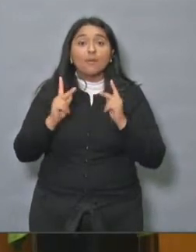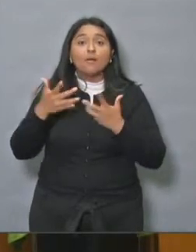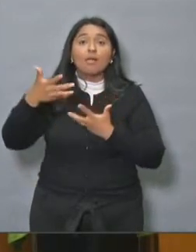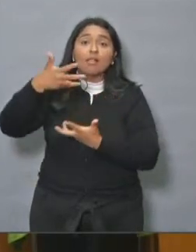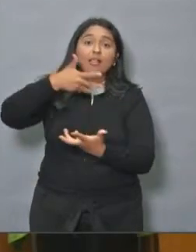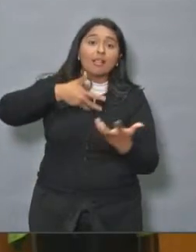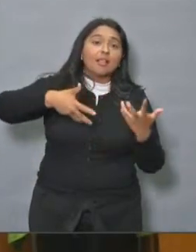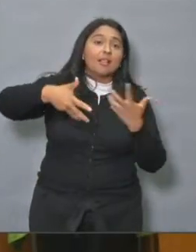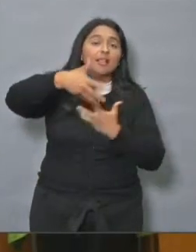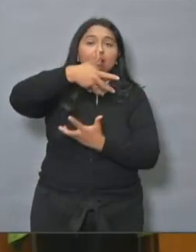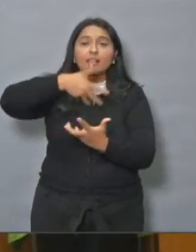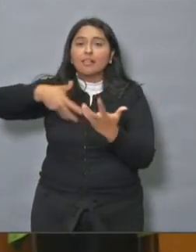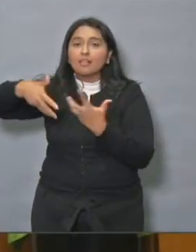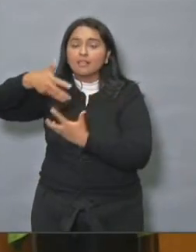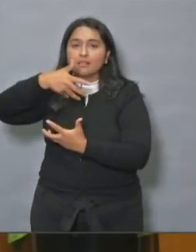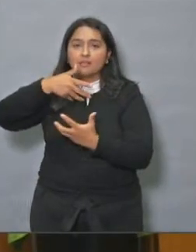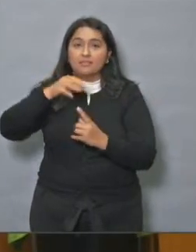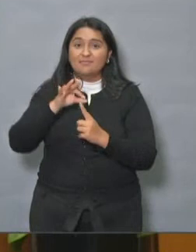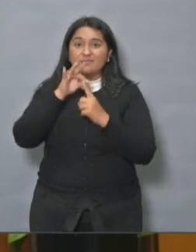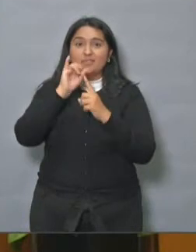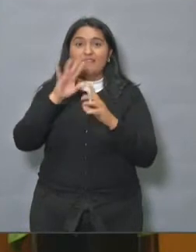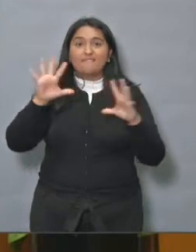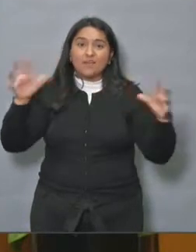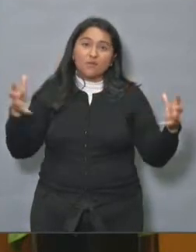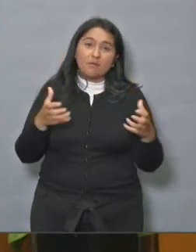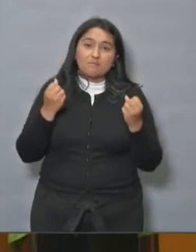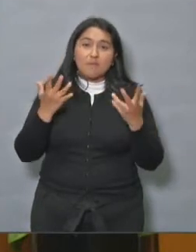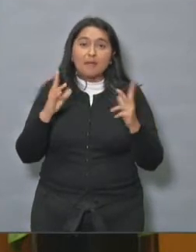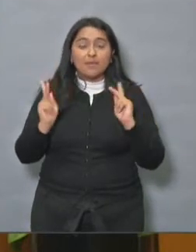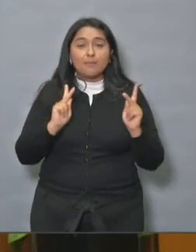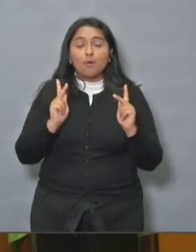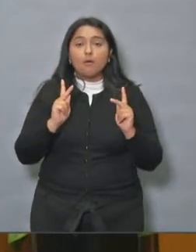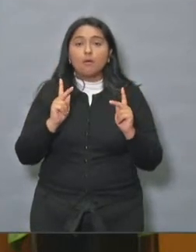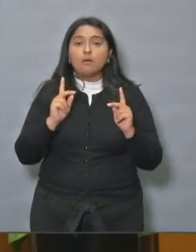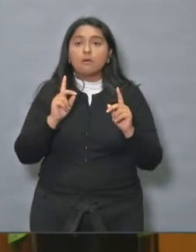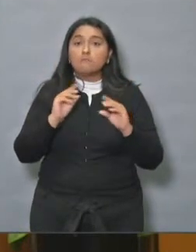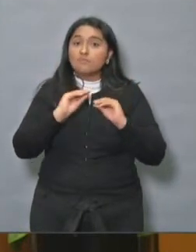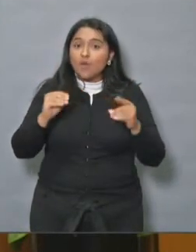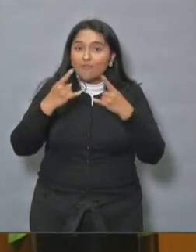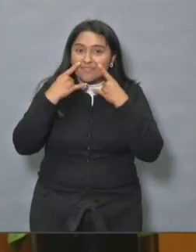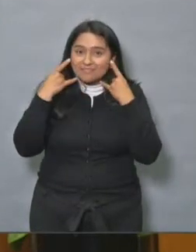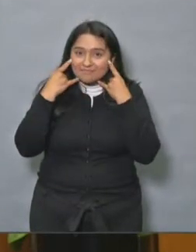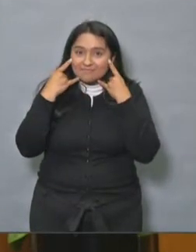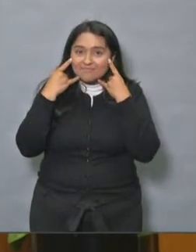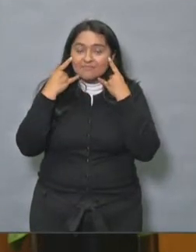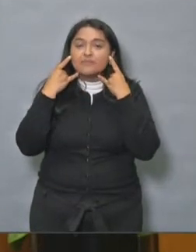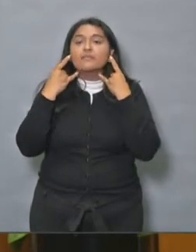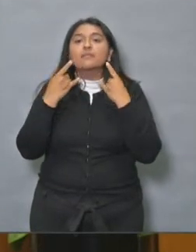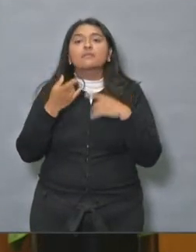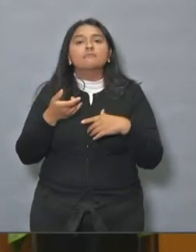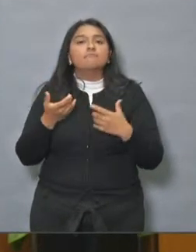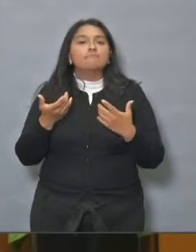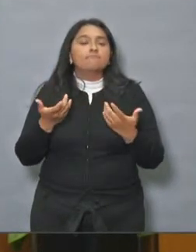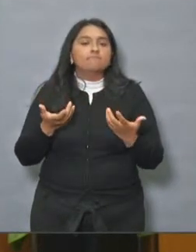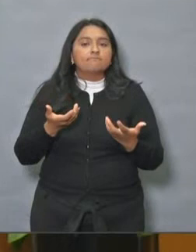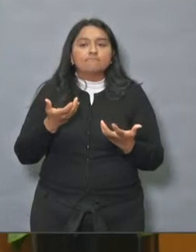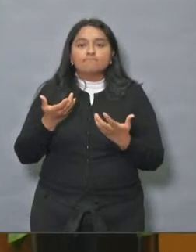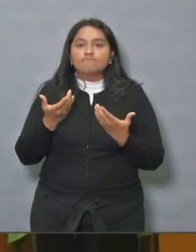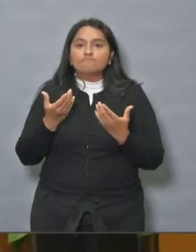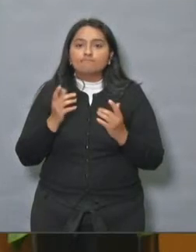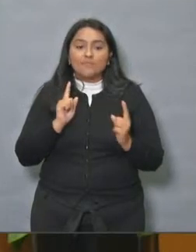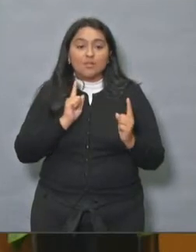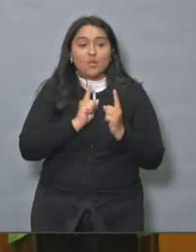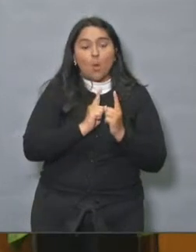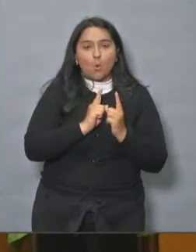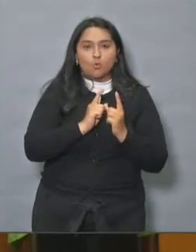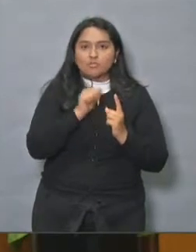if you're in a crowded situation where people aren't using a cloth face covering, and you're closer than